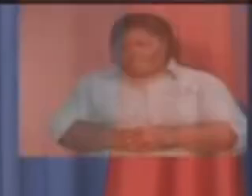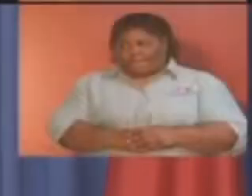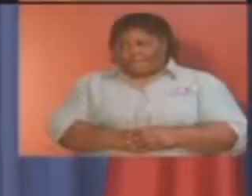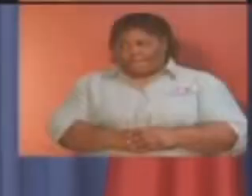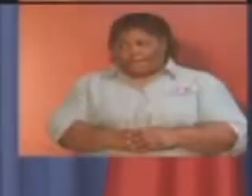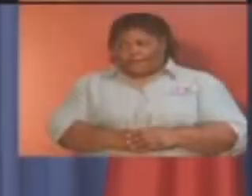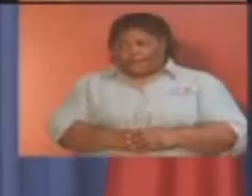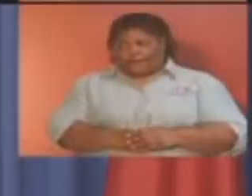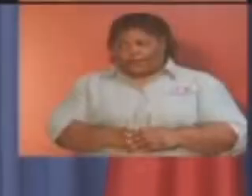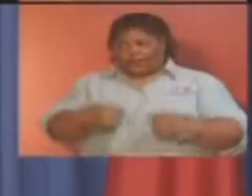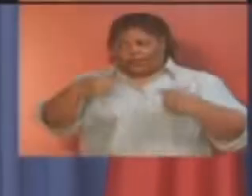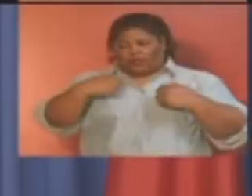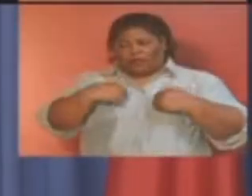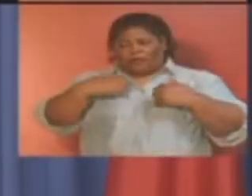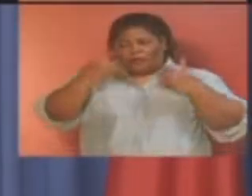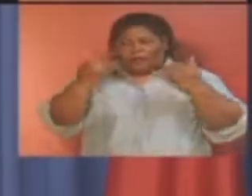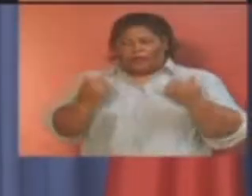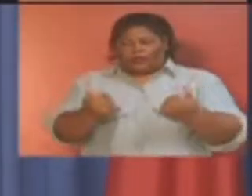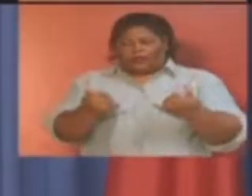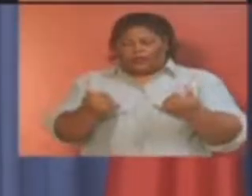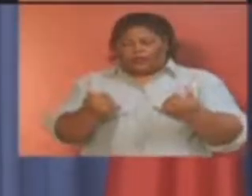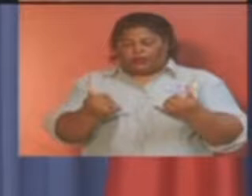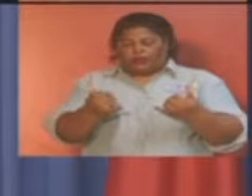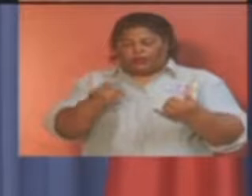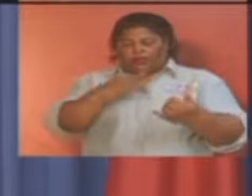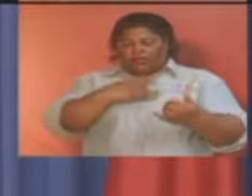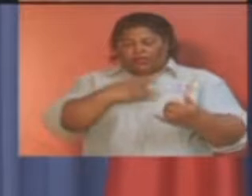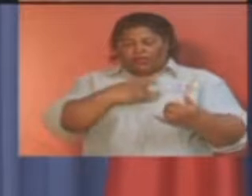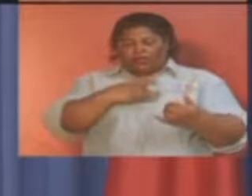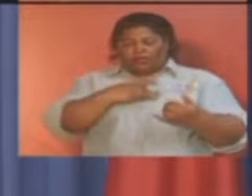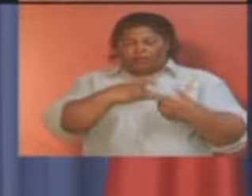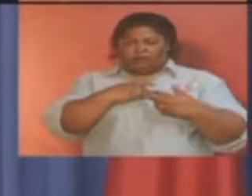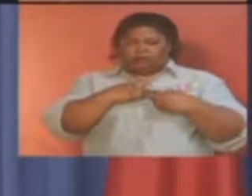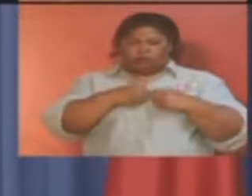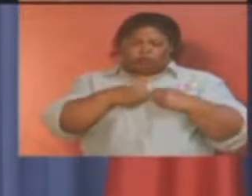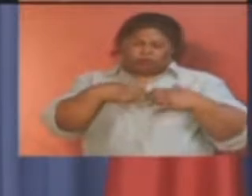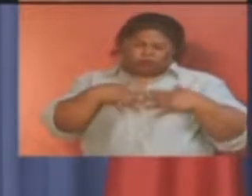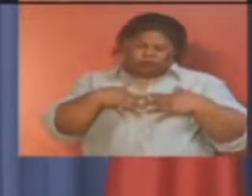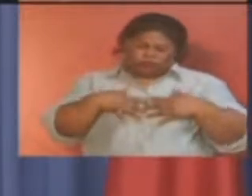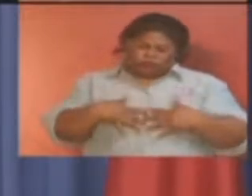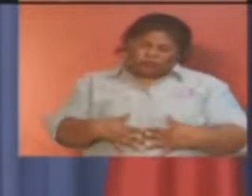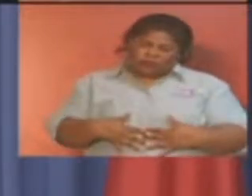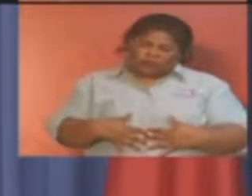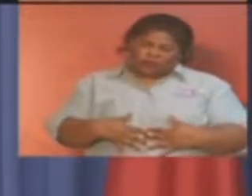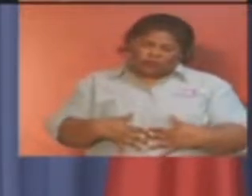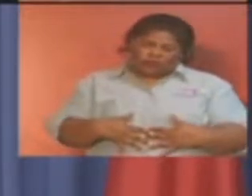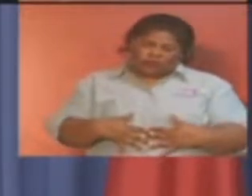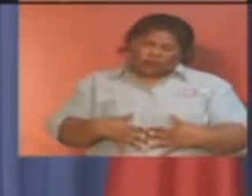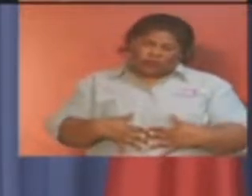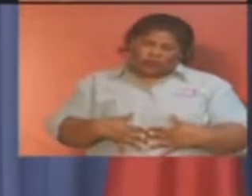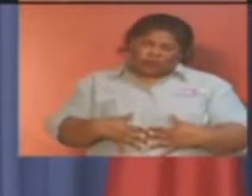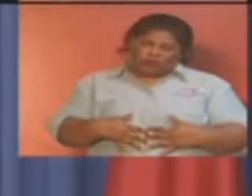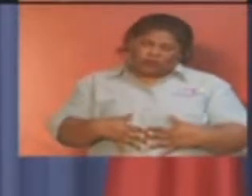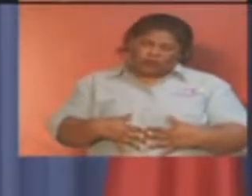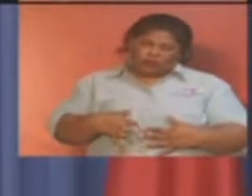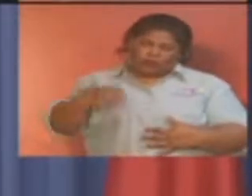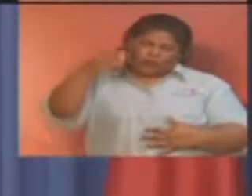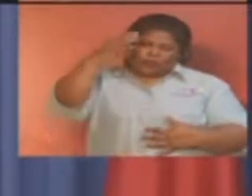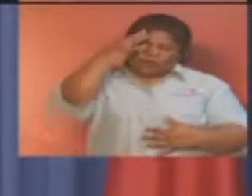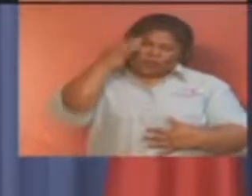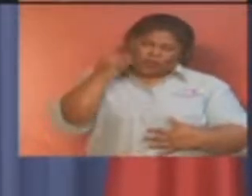setting is one that touches each and every one of our souls.